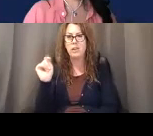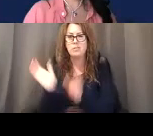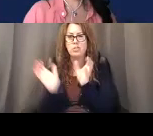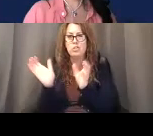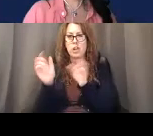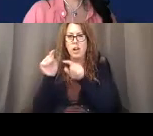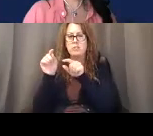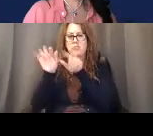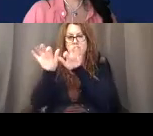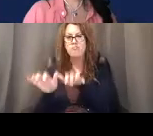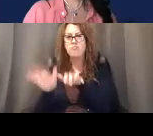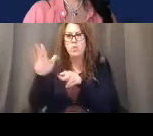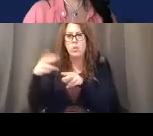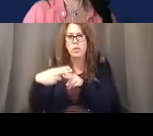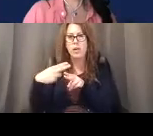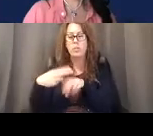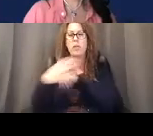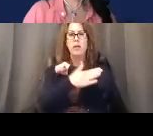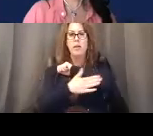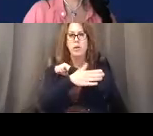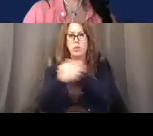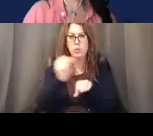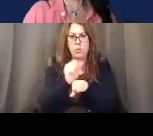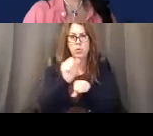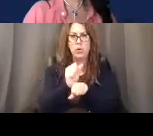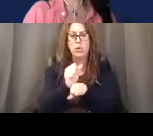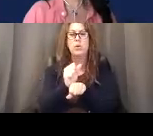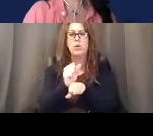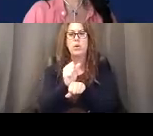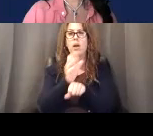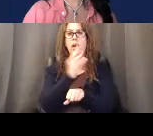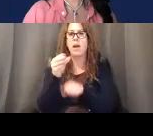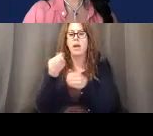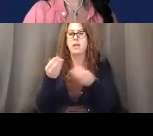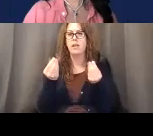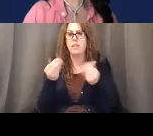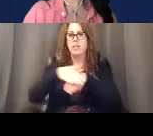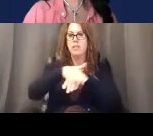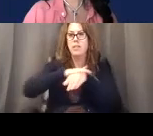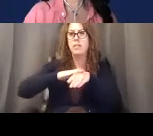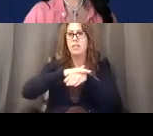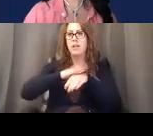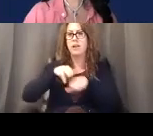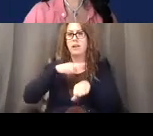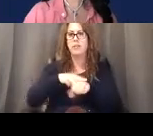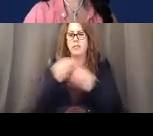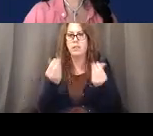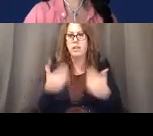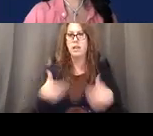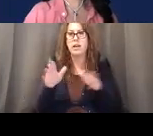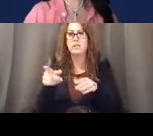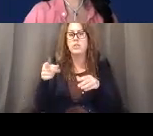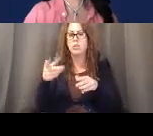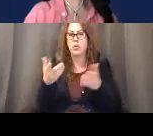your name, the county that you work in, and also the native land that you're joining us from. The website